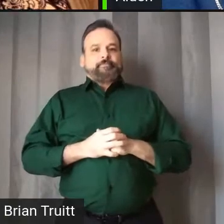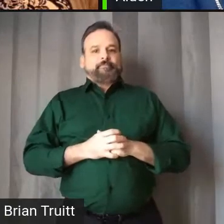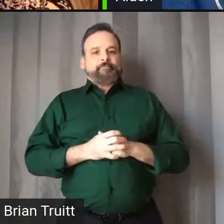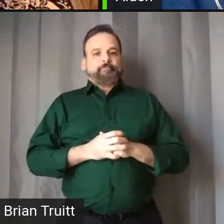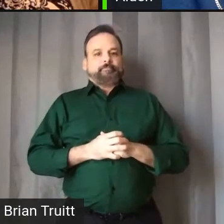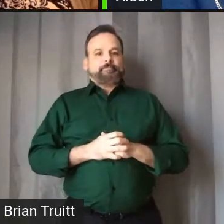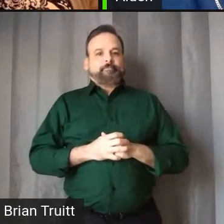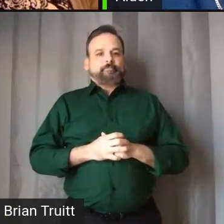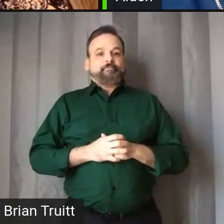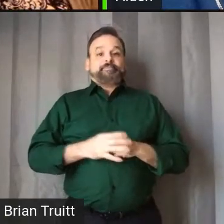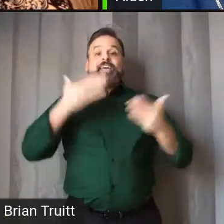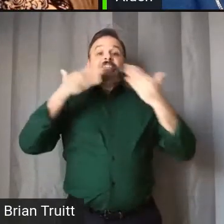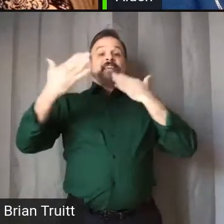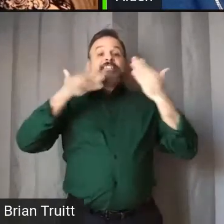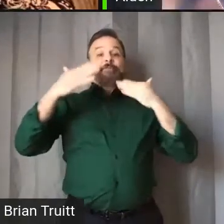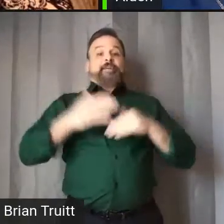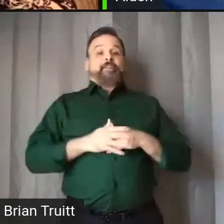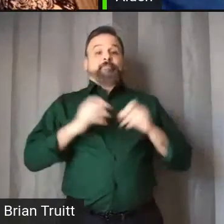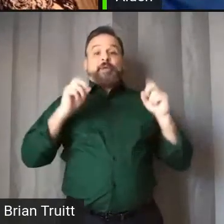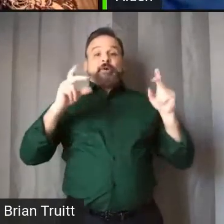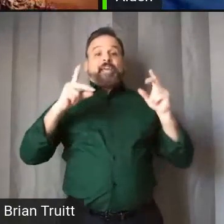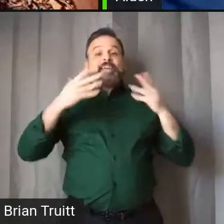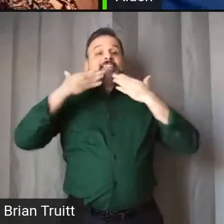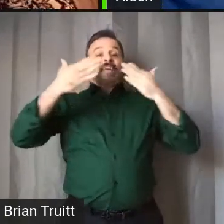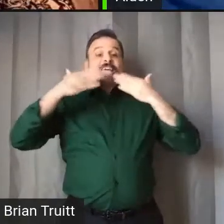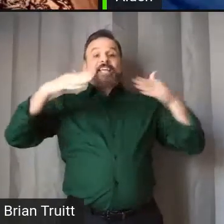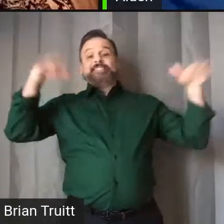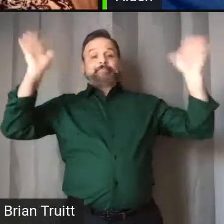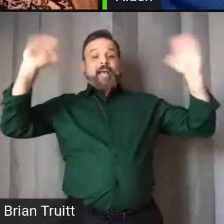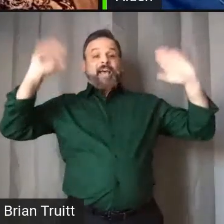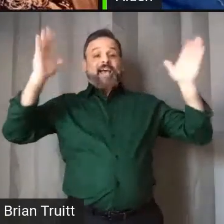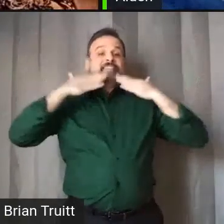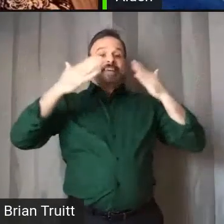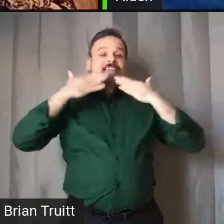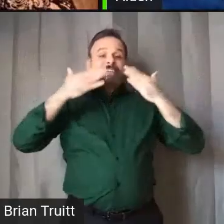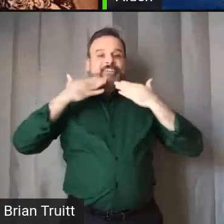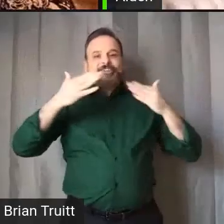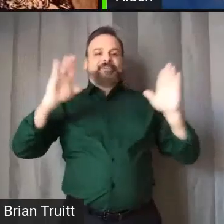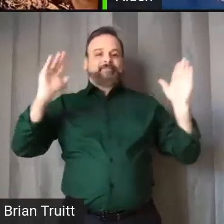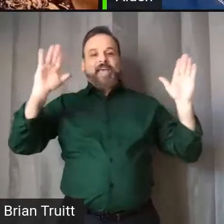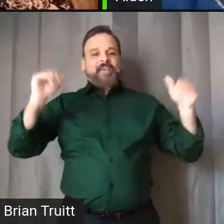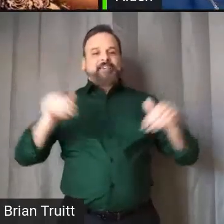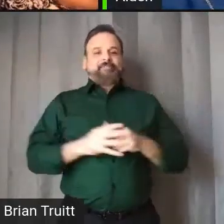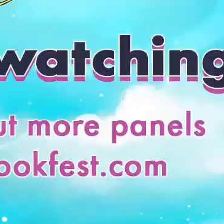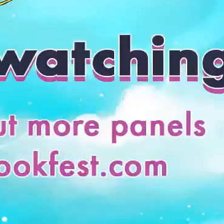Thanks, everybody. All right, y'all. Thanks. Thanks for hanging out. Thank you. Thanks, everyone.